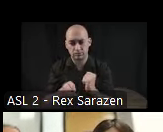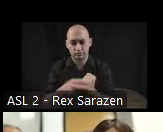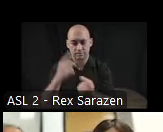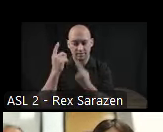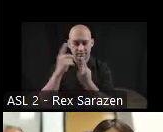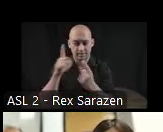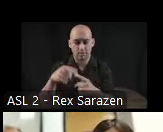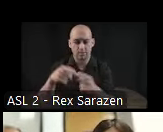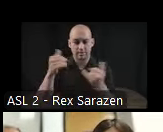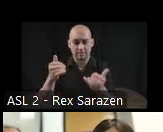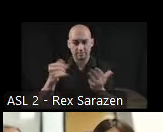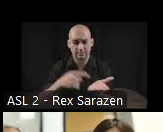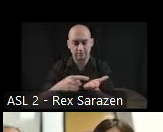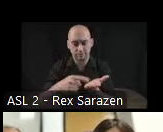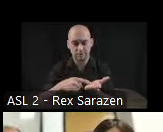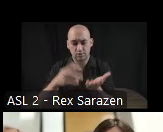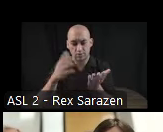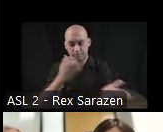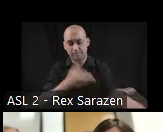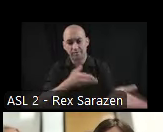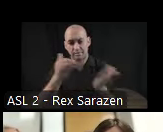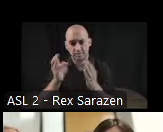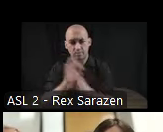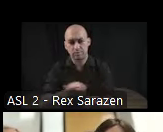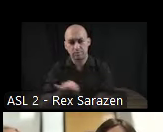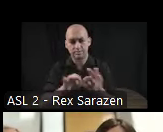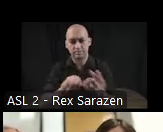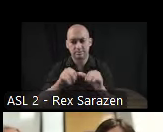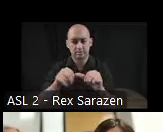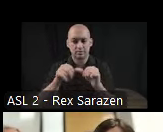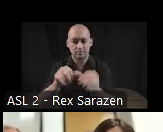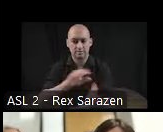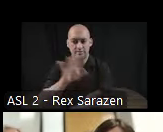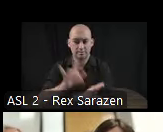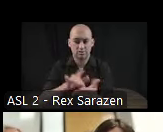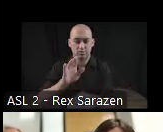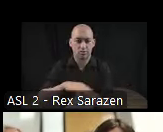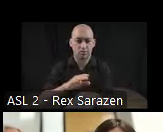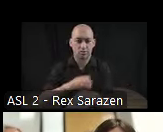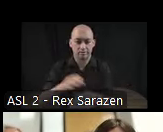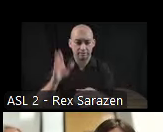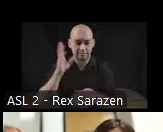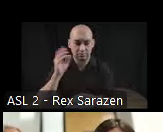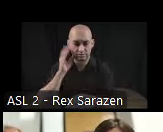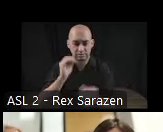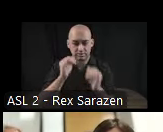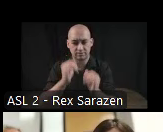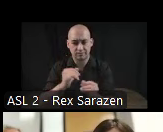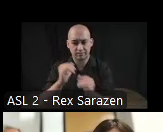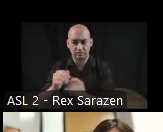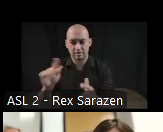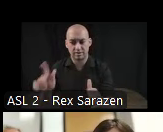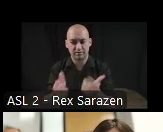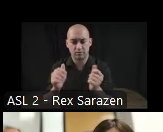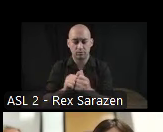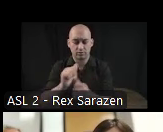discussion, I want to especially lift the importance of continuing to center around the lived experience of individuals living with Alzheimer's and